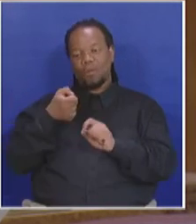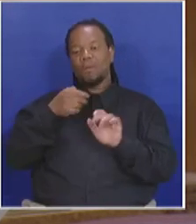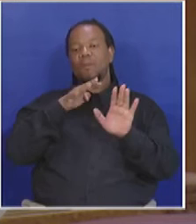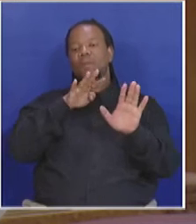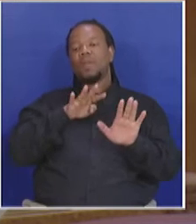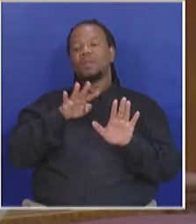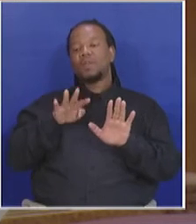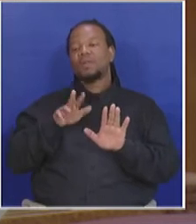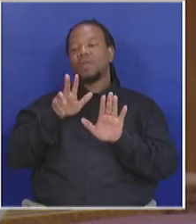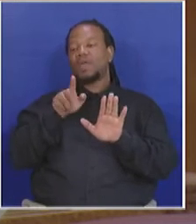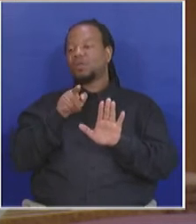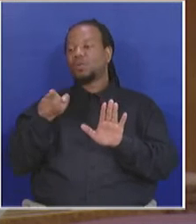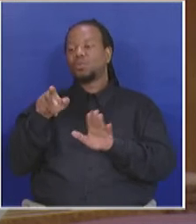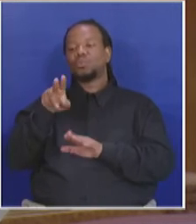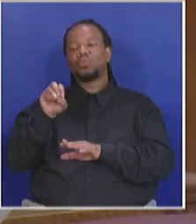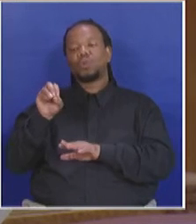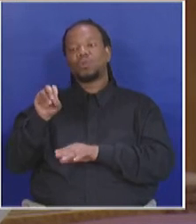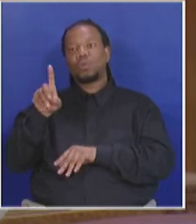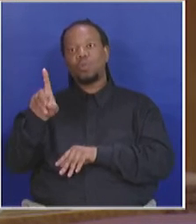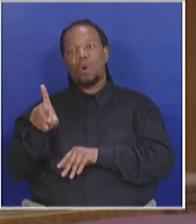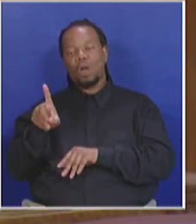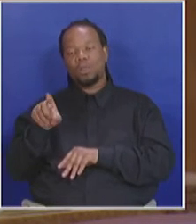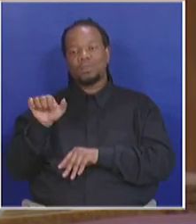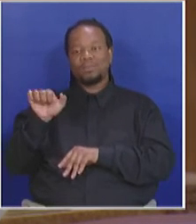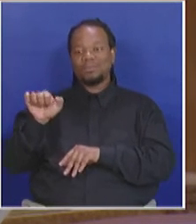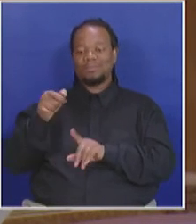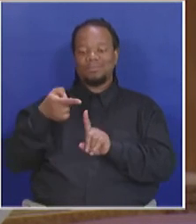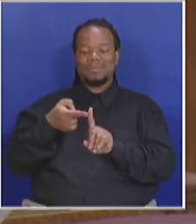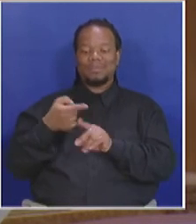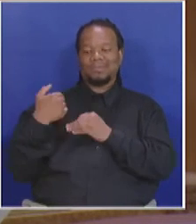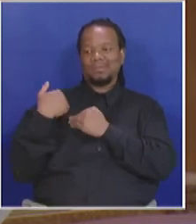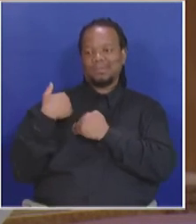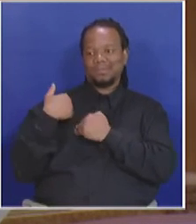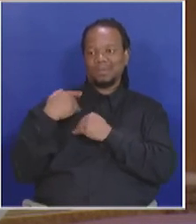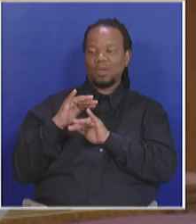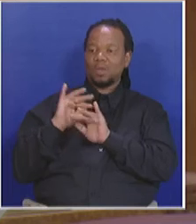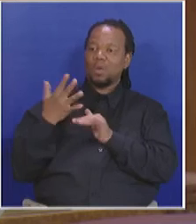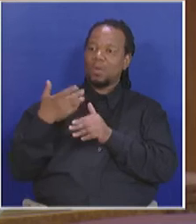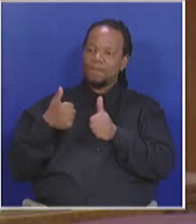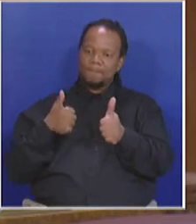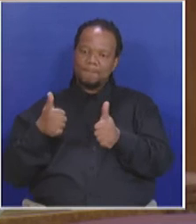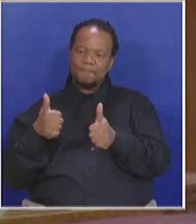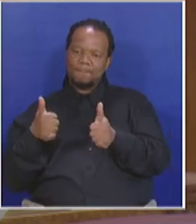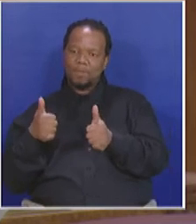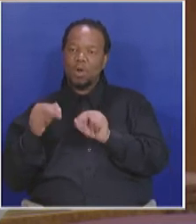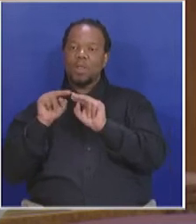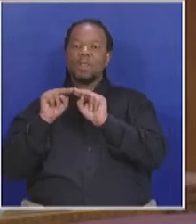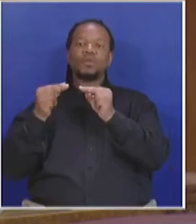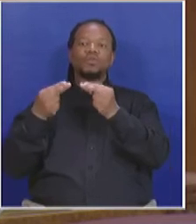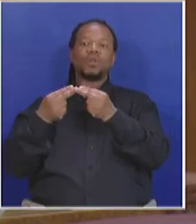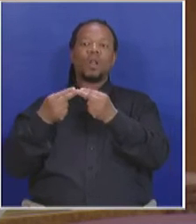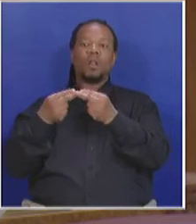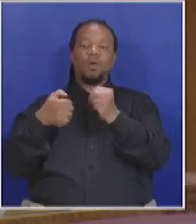2001, where he was responsible for the establishment and the administration of the National Head Office, all 9